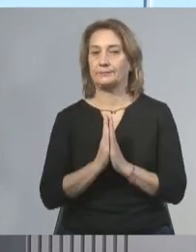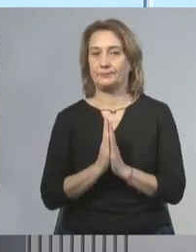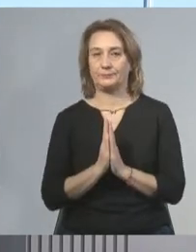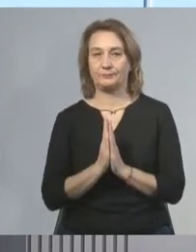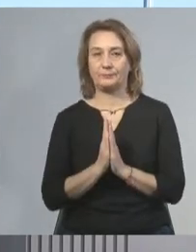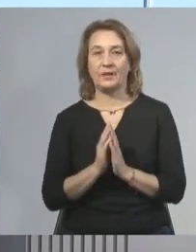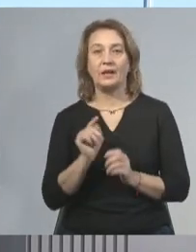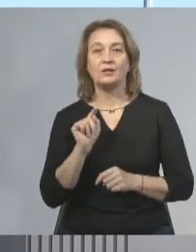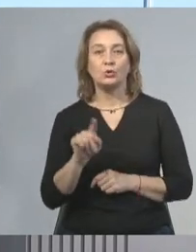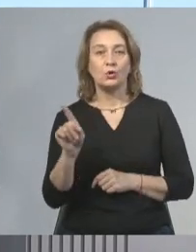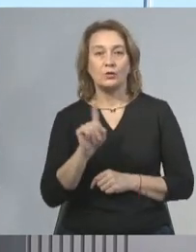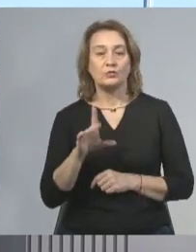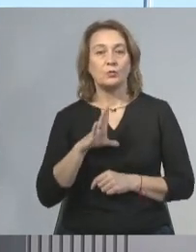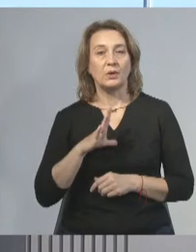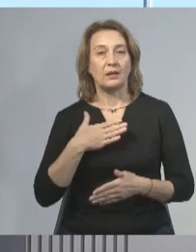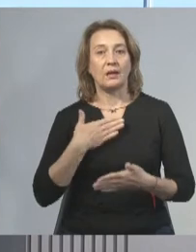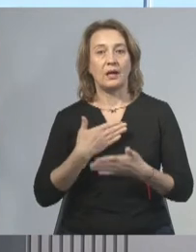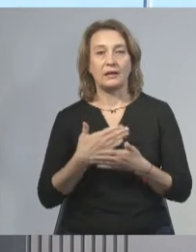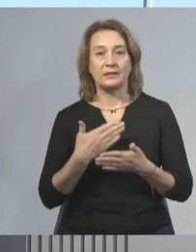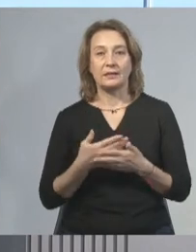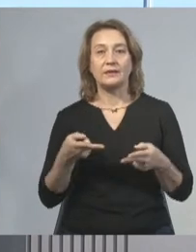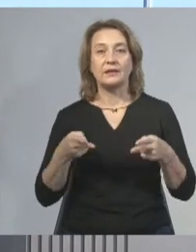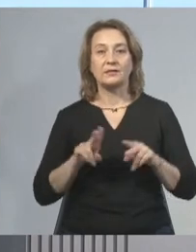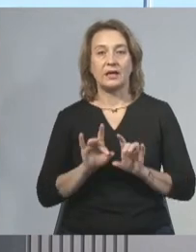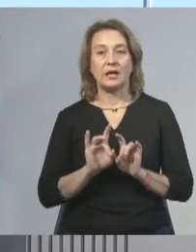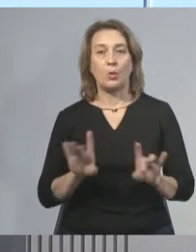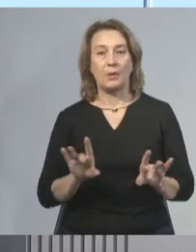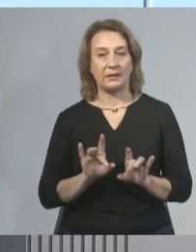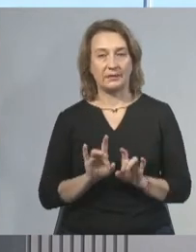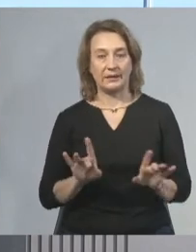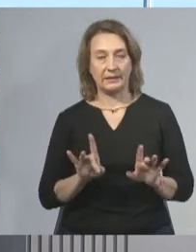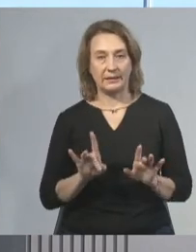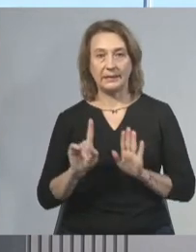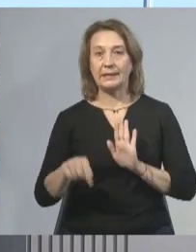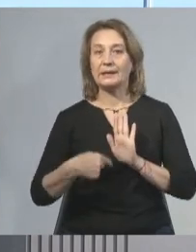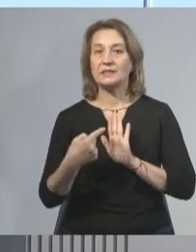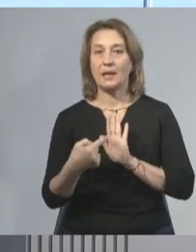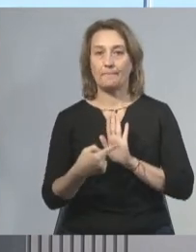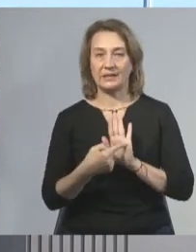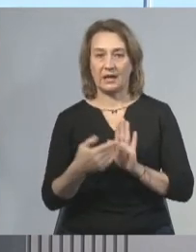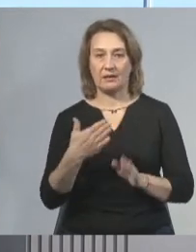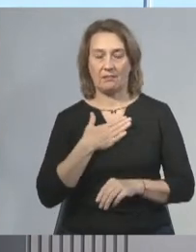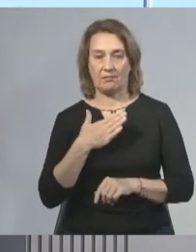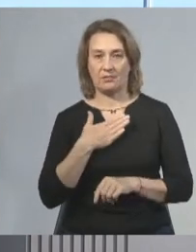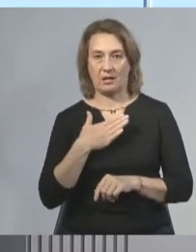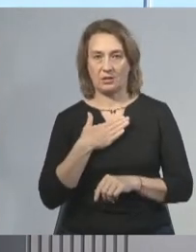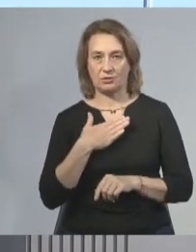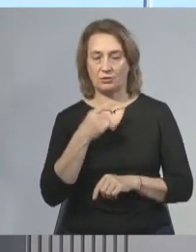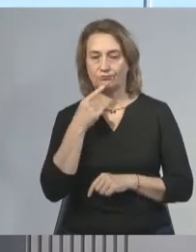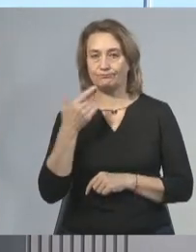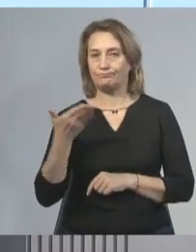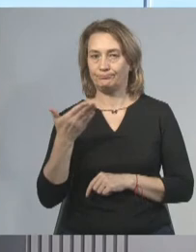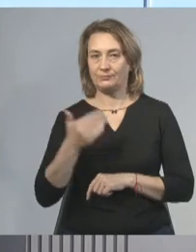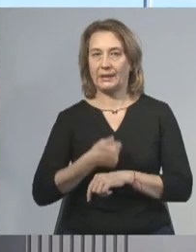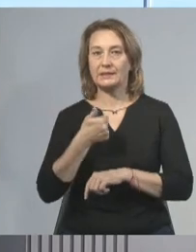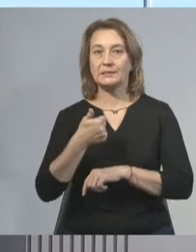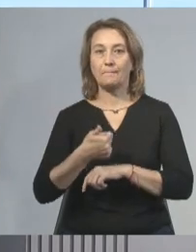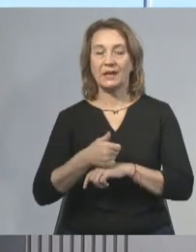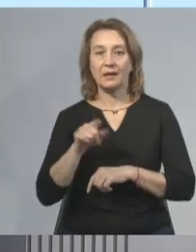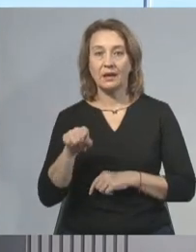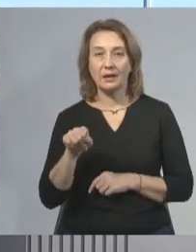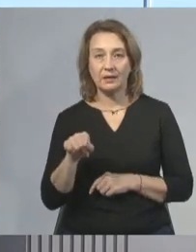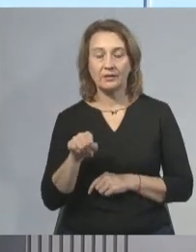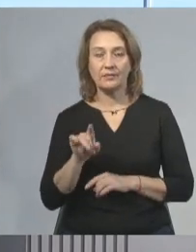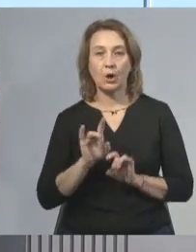part in the discussion i would like to ask you to be active today to leave your comments in the comment section